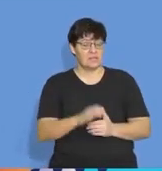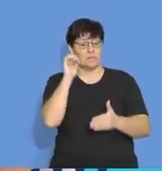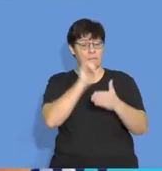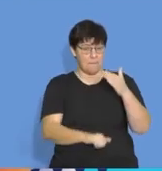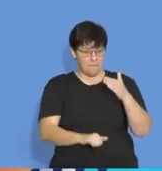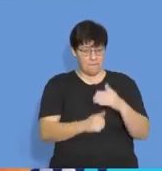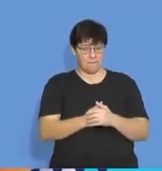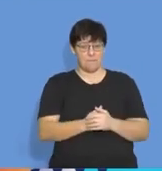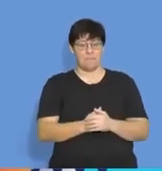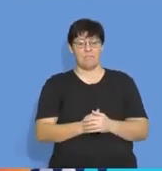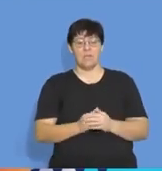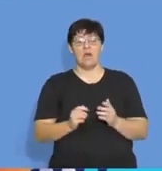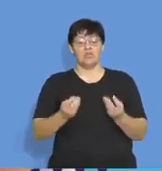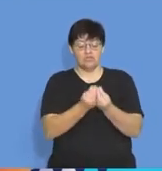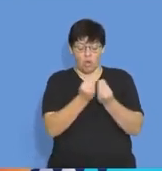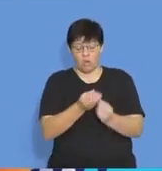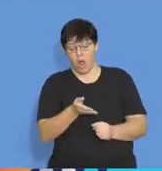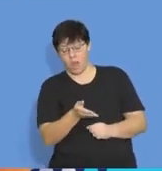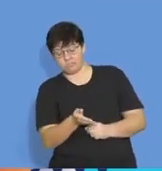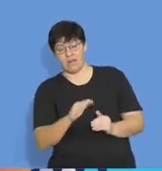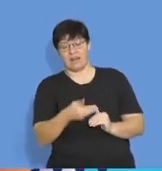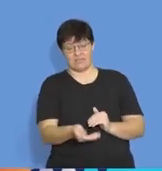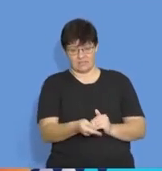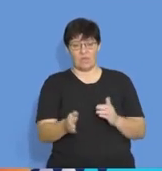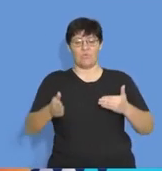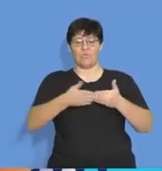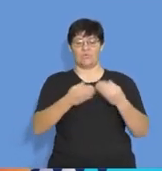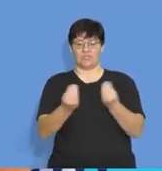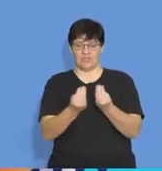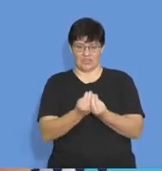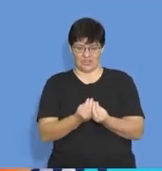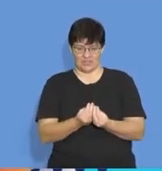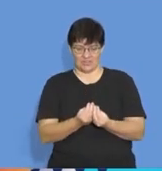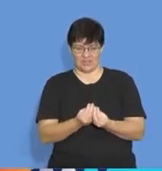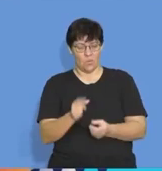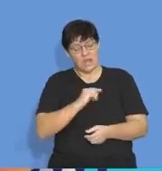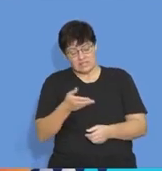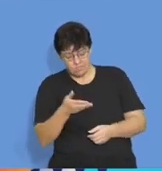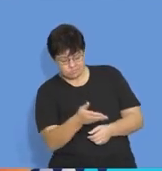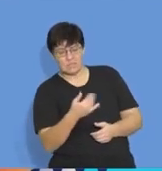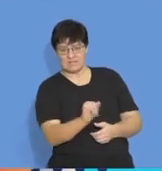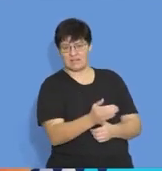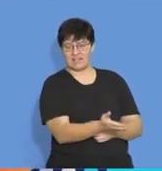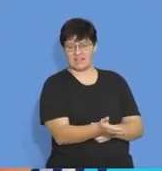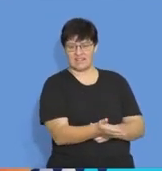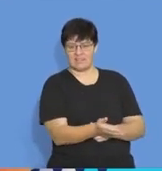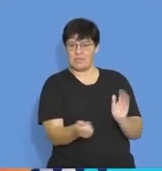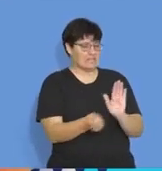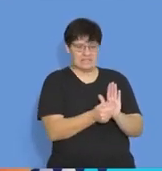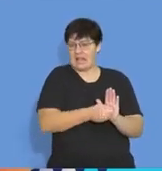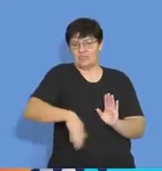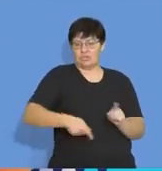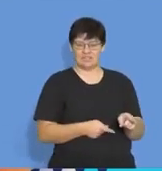your closing stock. Because remember, that's the stock that's still on our shelves. We didn't sell that